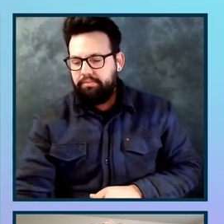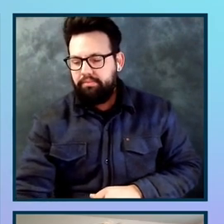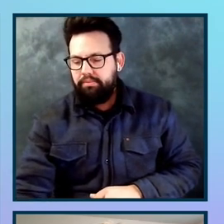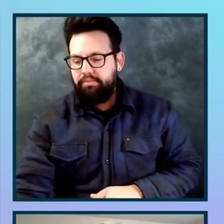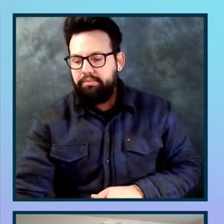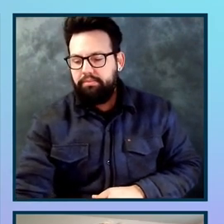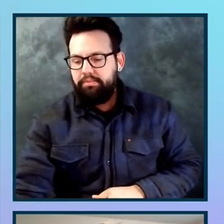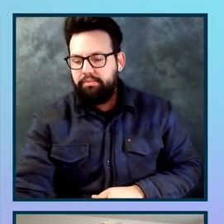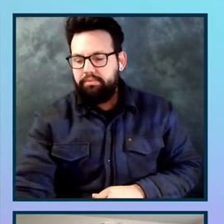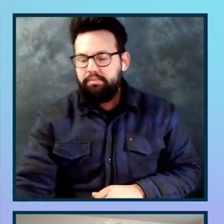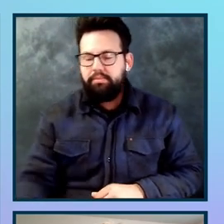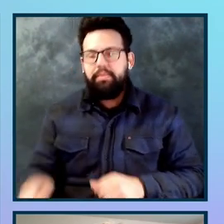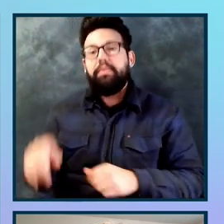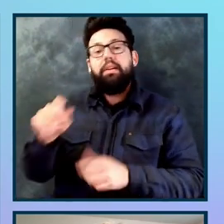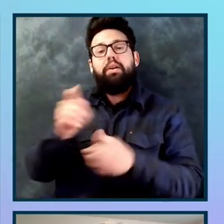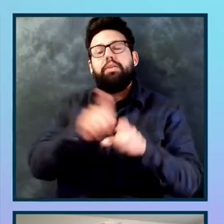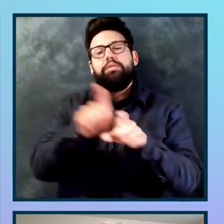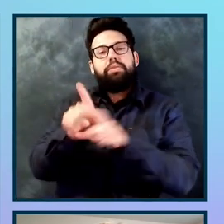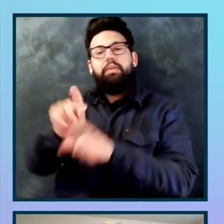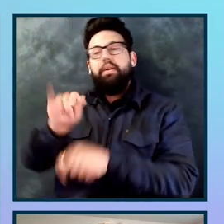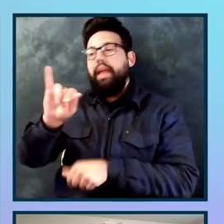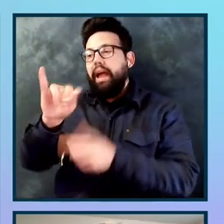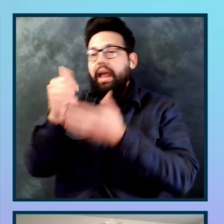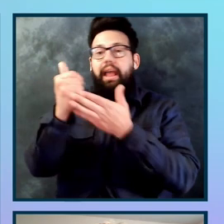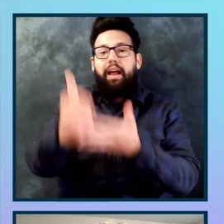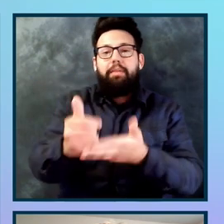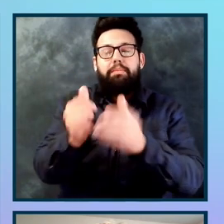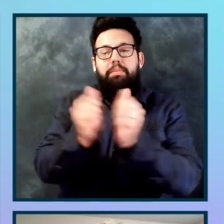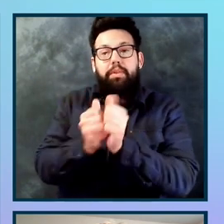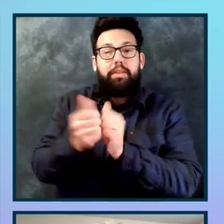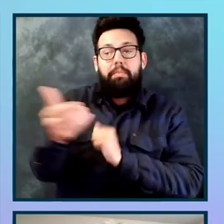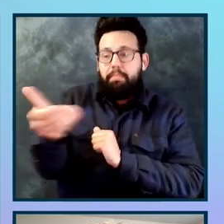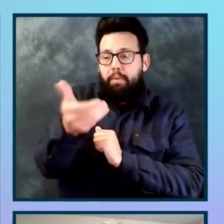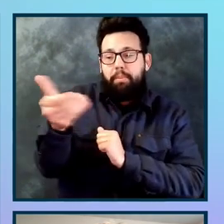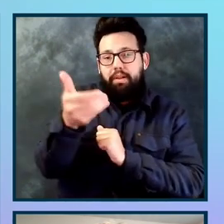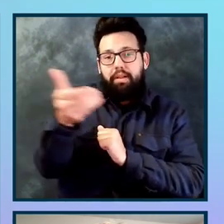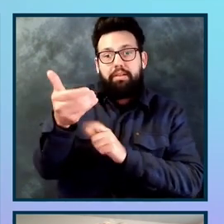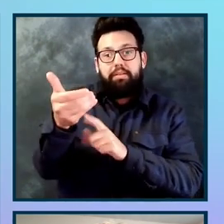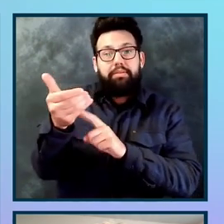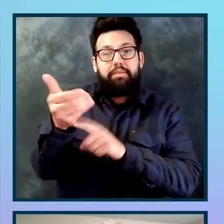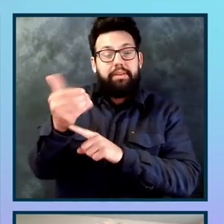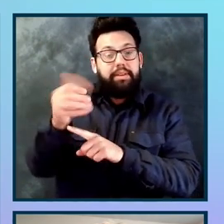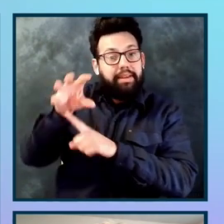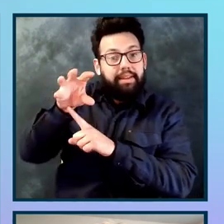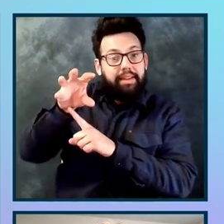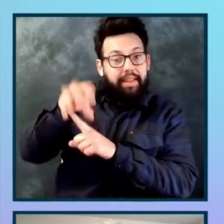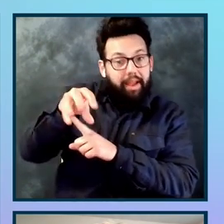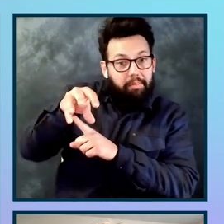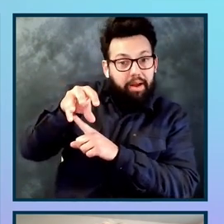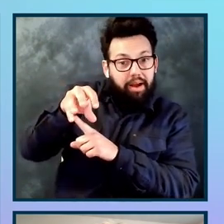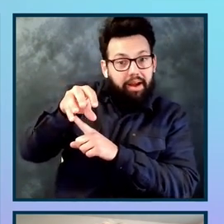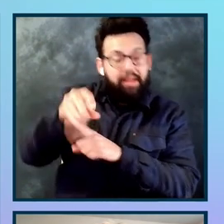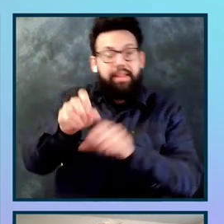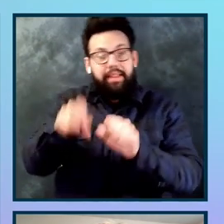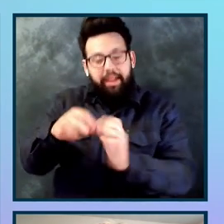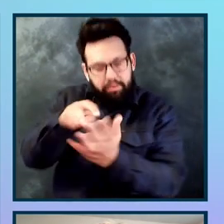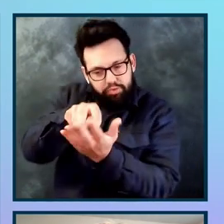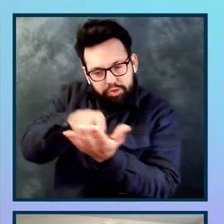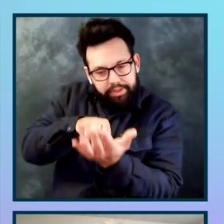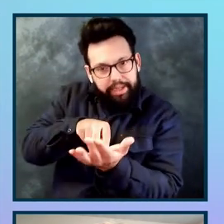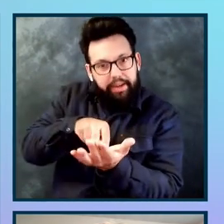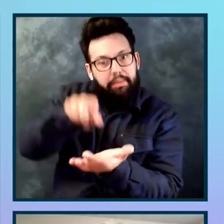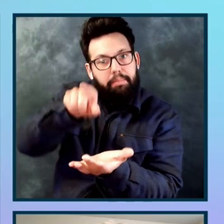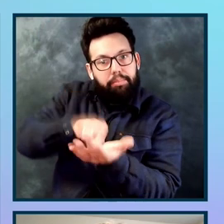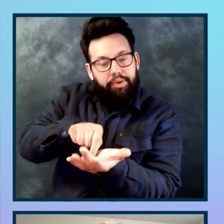the mobile space with cameras being used now to read printed materials. So again, Apple, Microsoft,